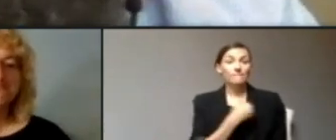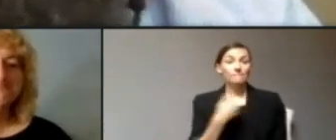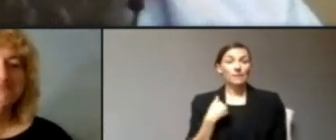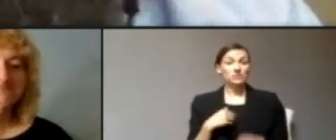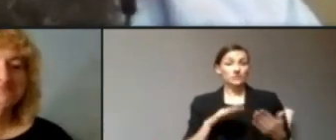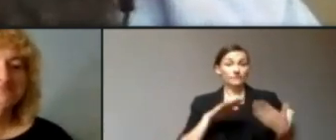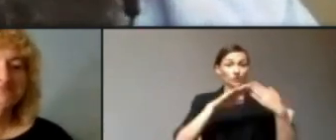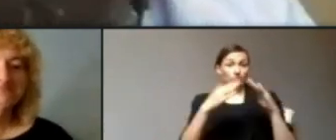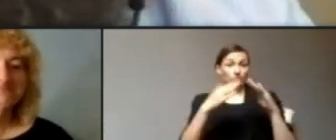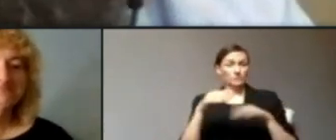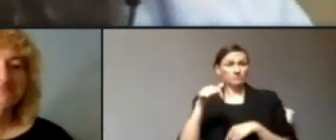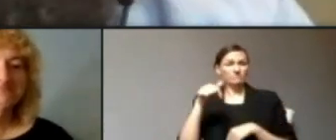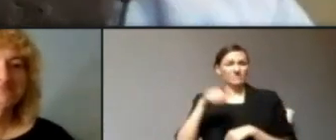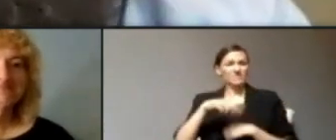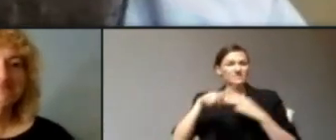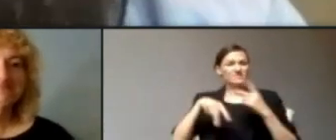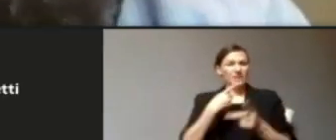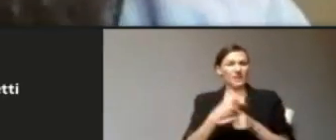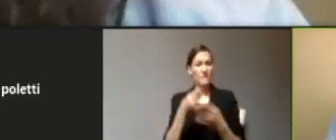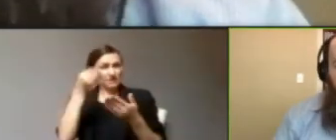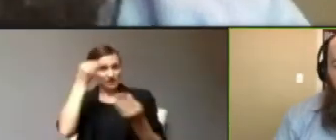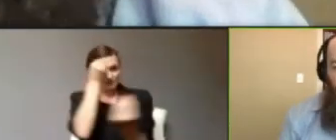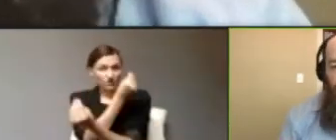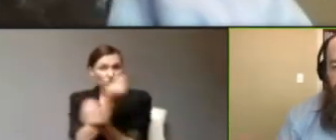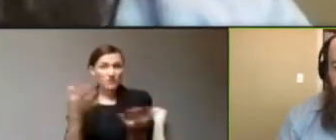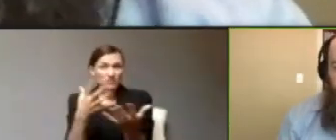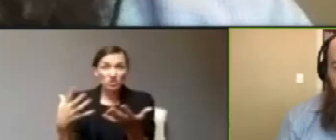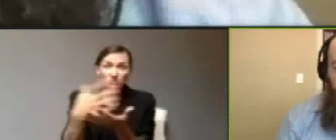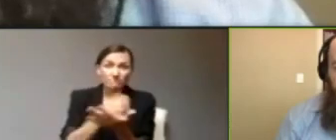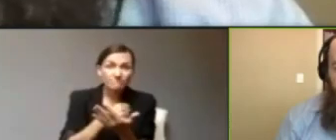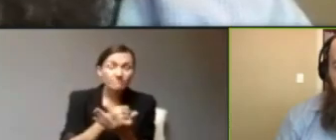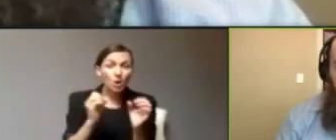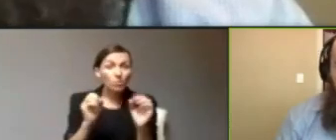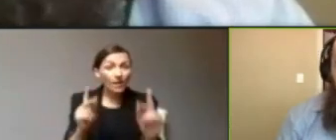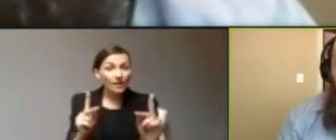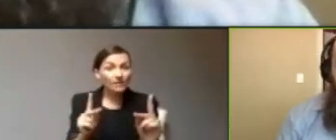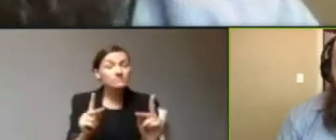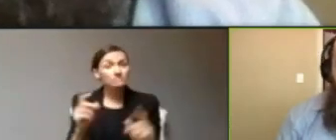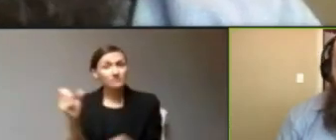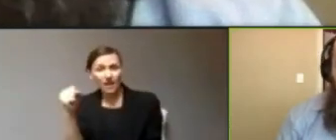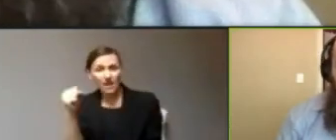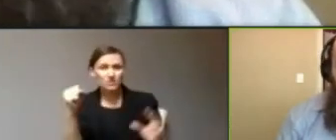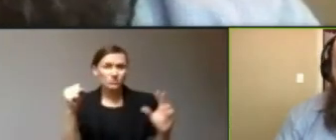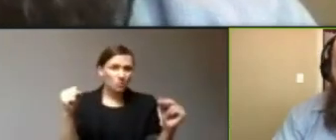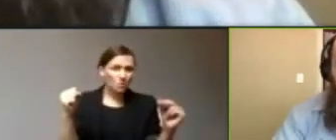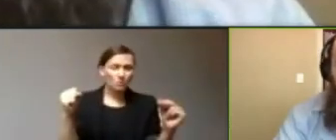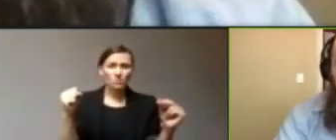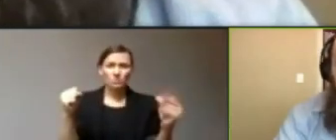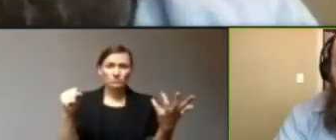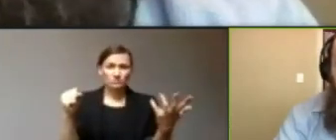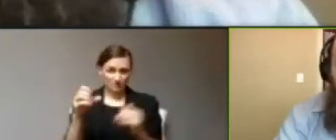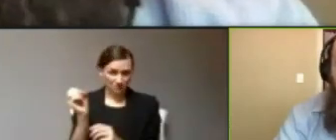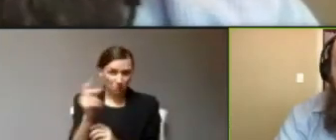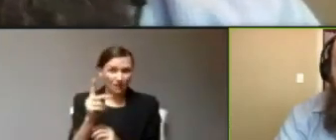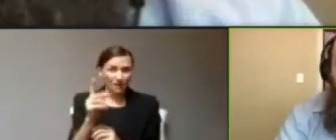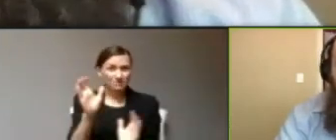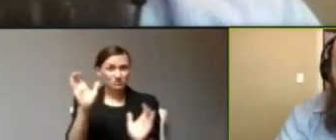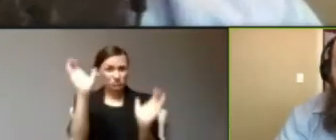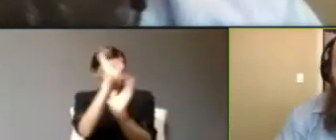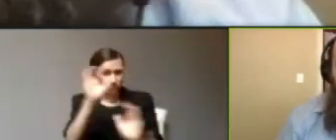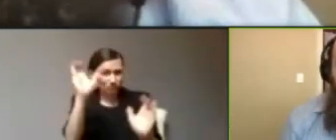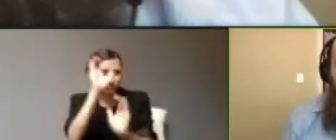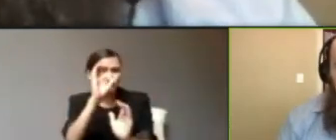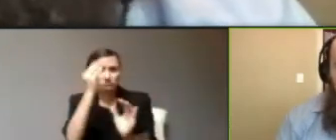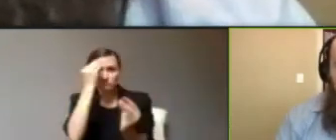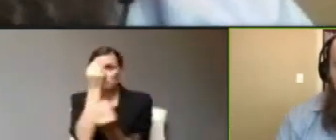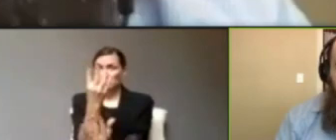community is this kind of information gathering okay with members of the community? Is it okay to search and to find